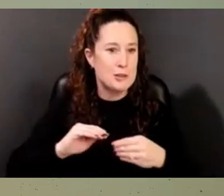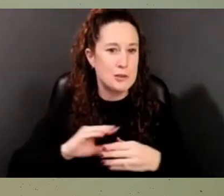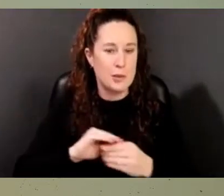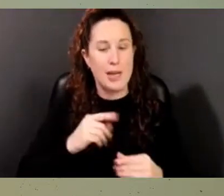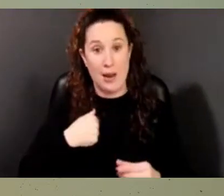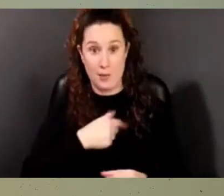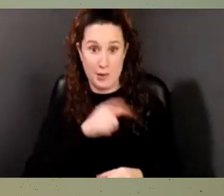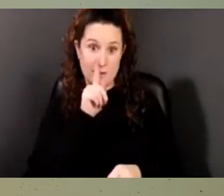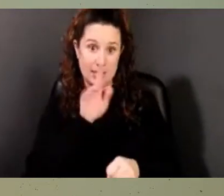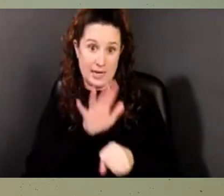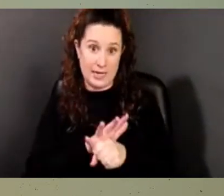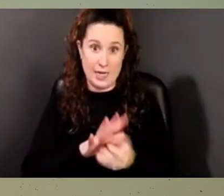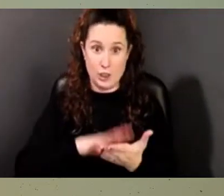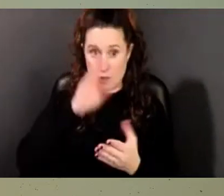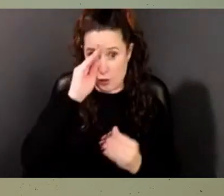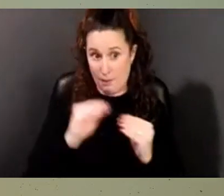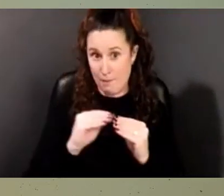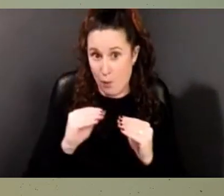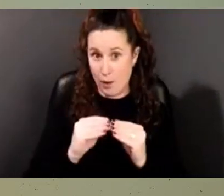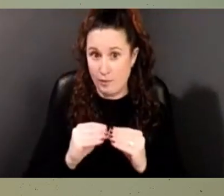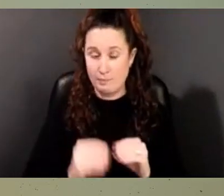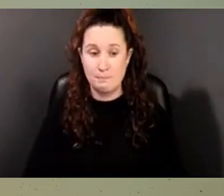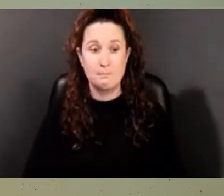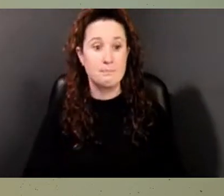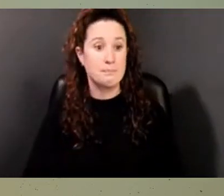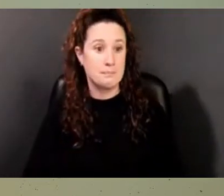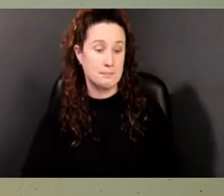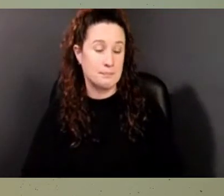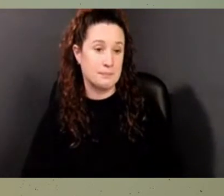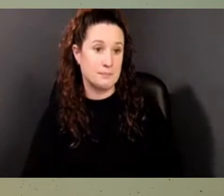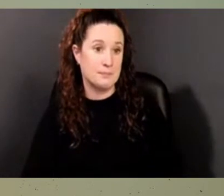dedicated to continue doing so. Next slide, please.